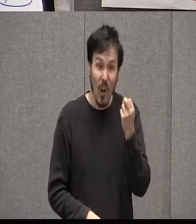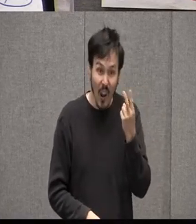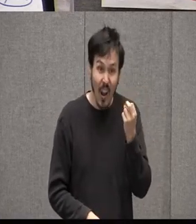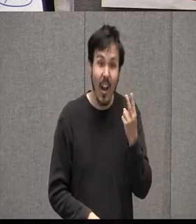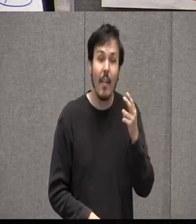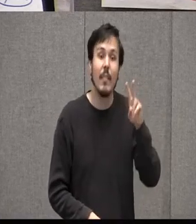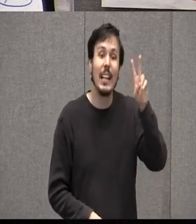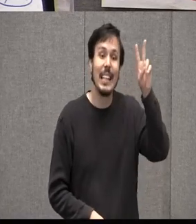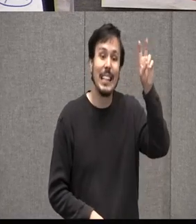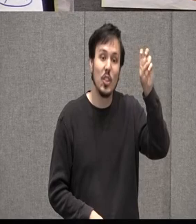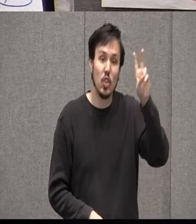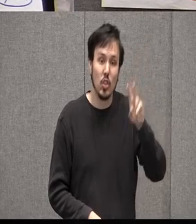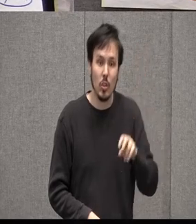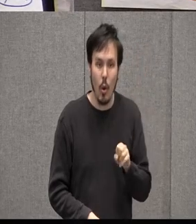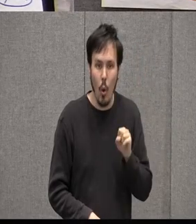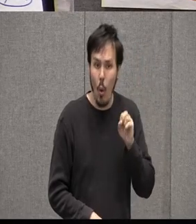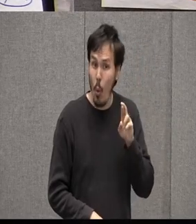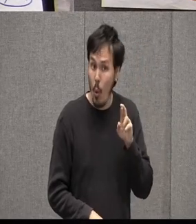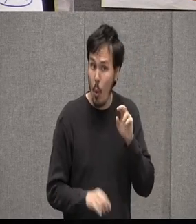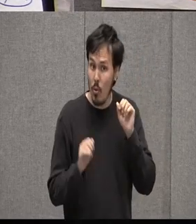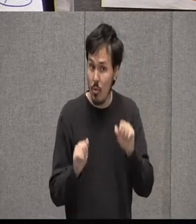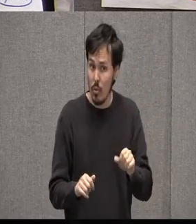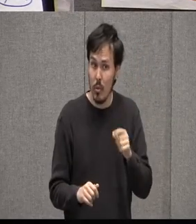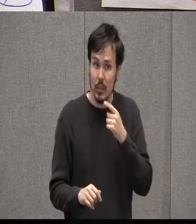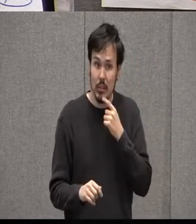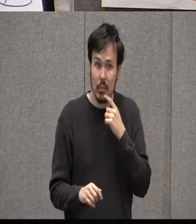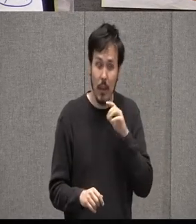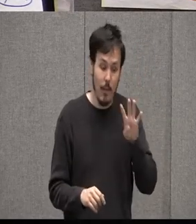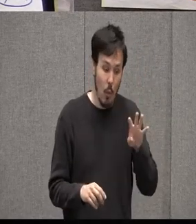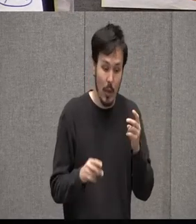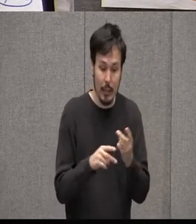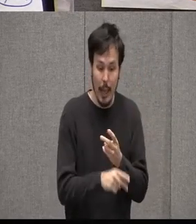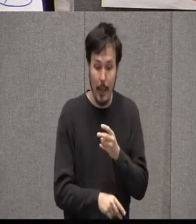4 plus 4 plus 4 equals 12 inches. Or you could have seen that it was